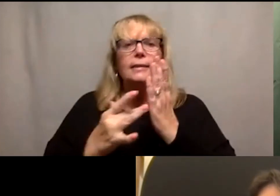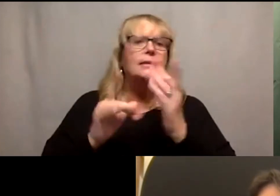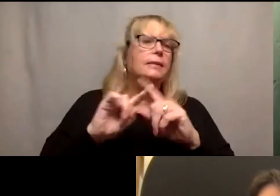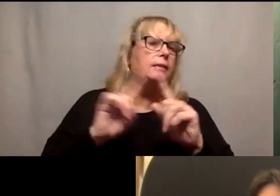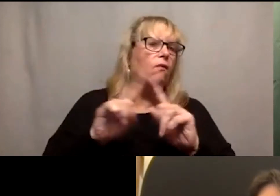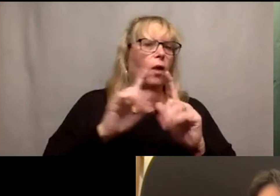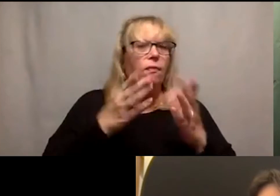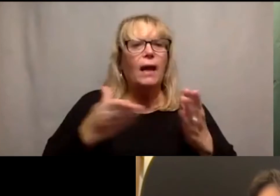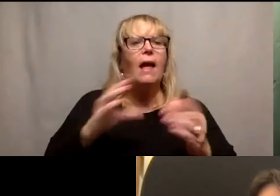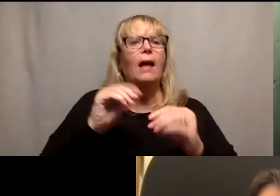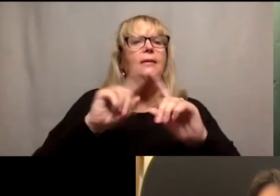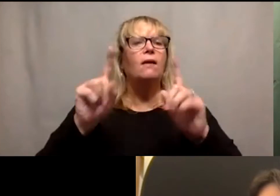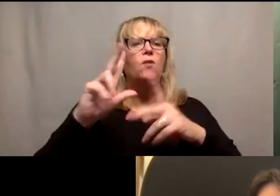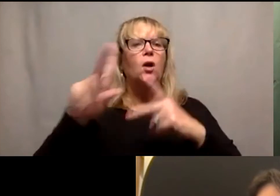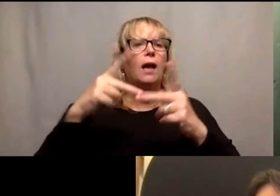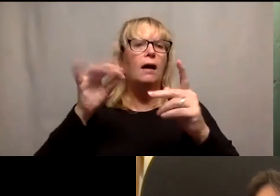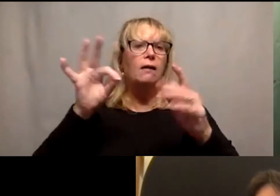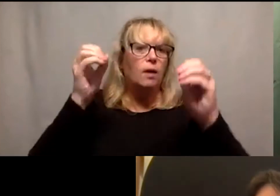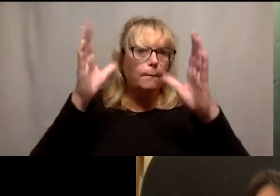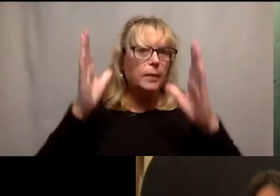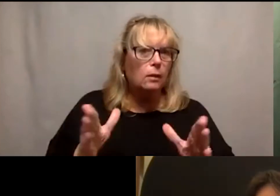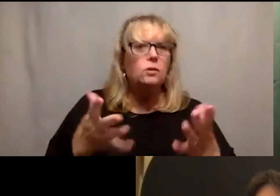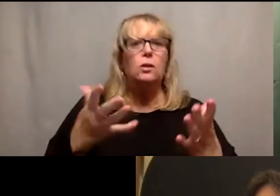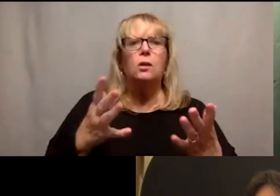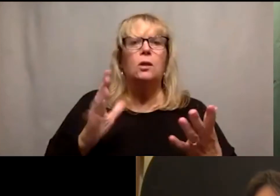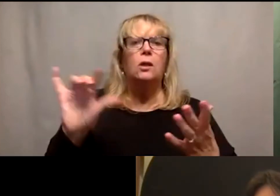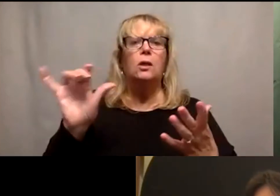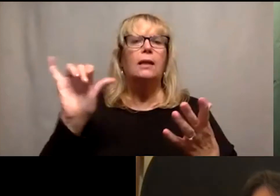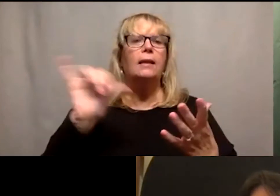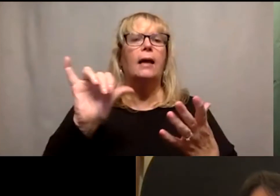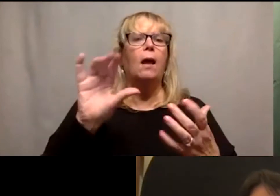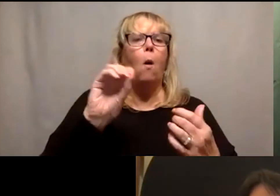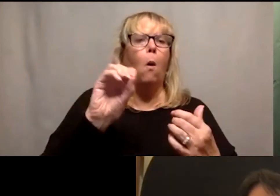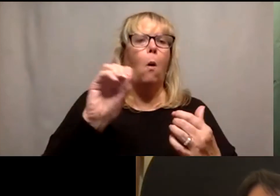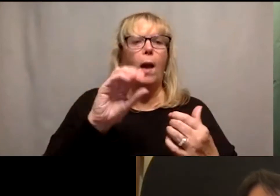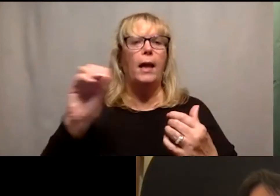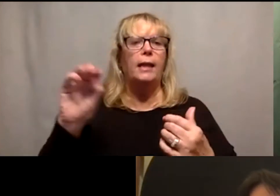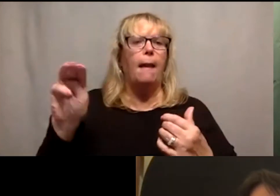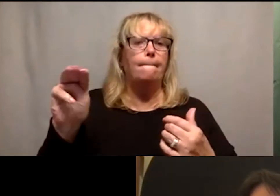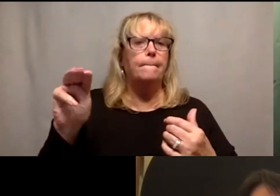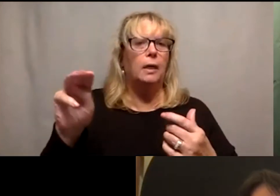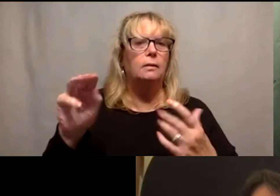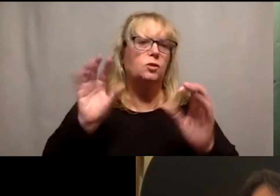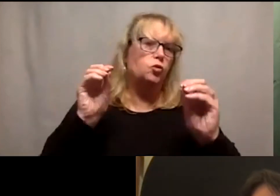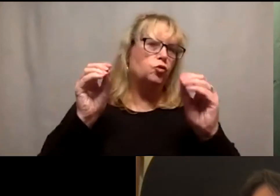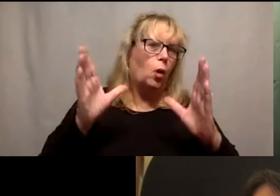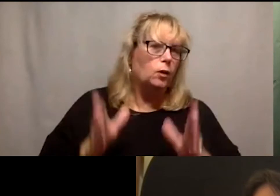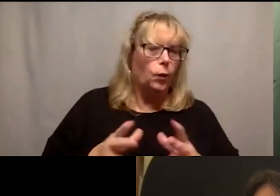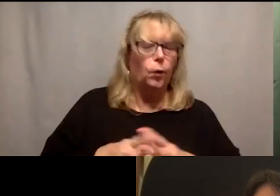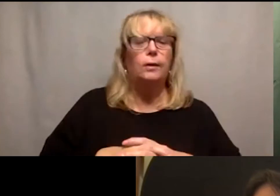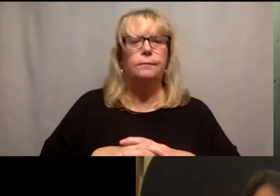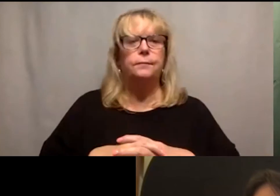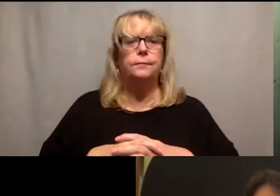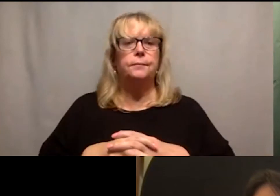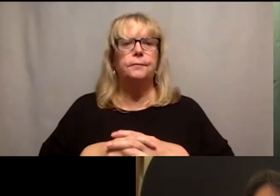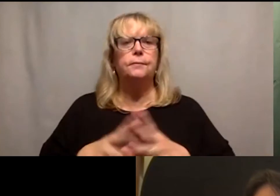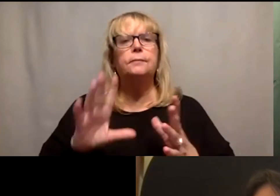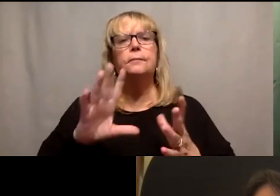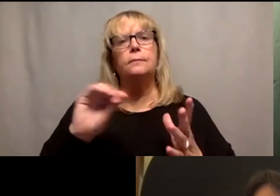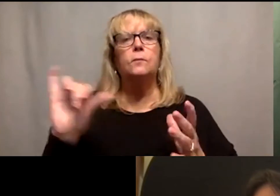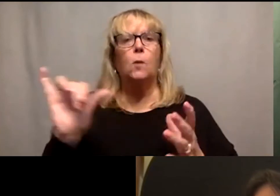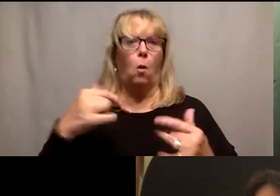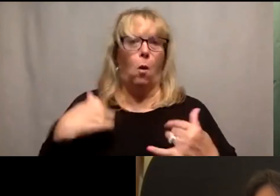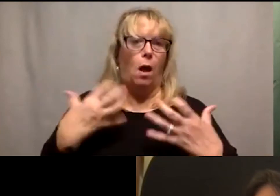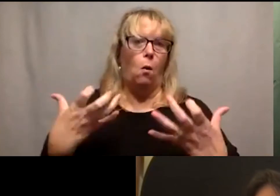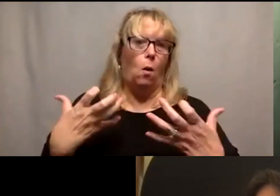of instructors and professionals, such as like an O&M instructor. And so I also want to comment, we'll